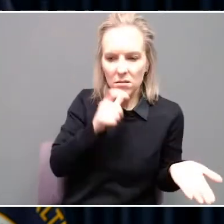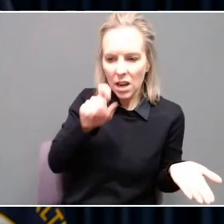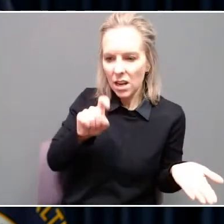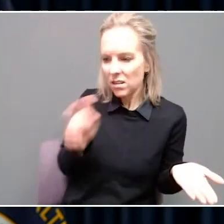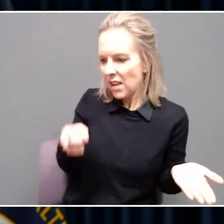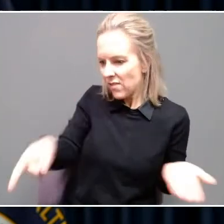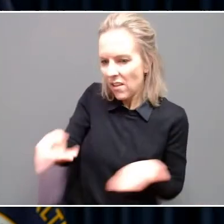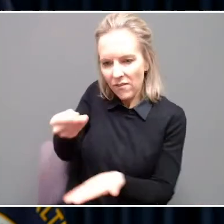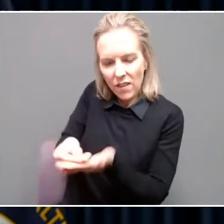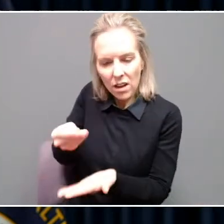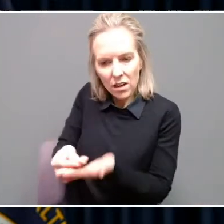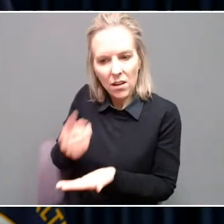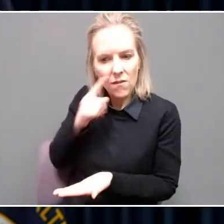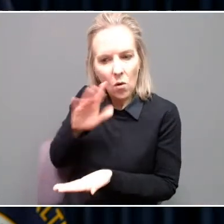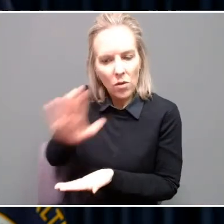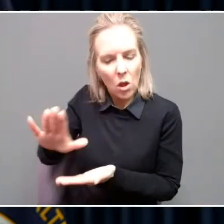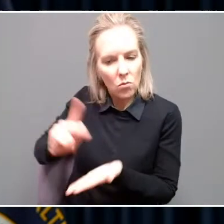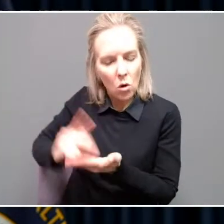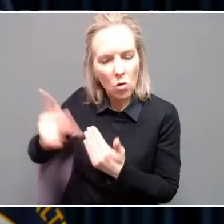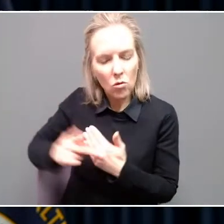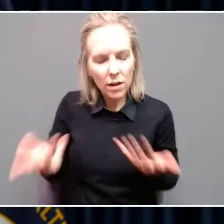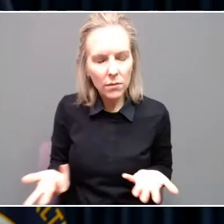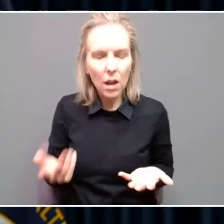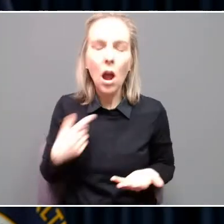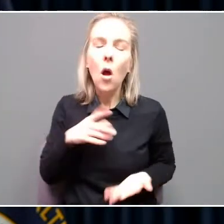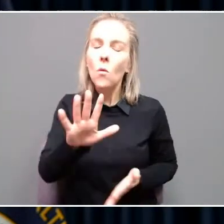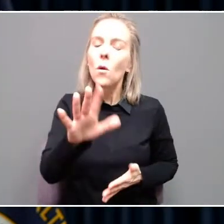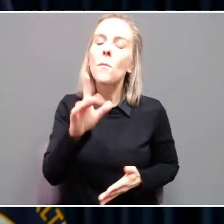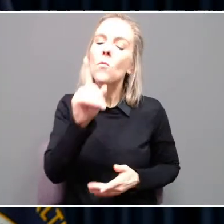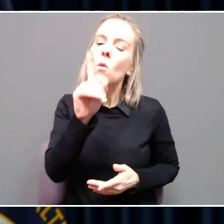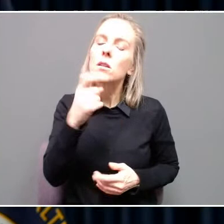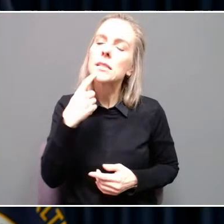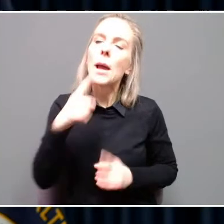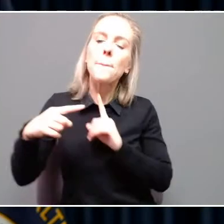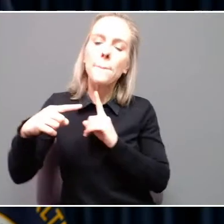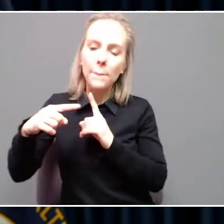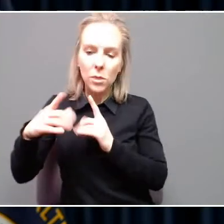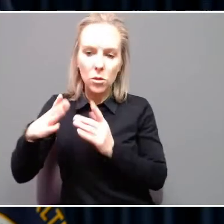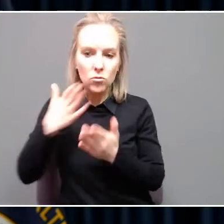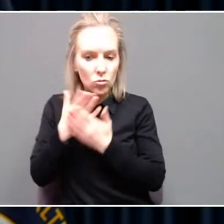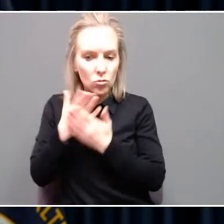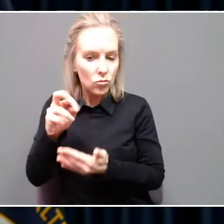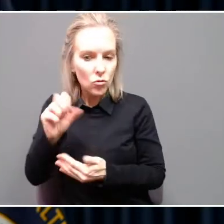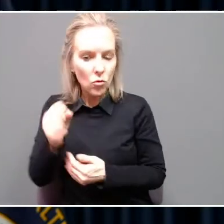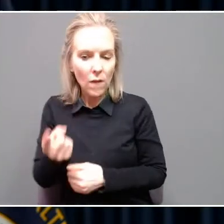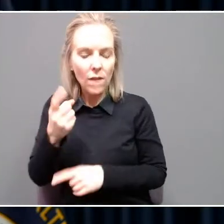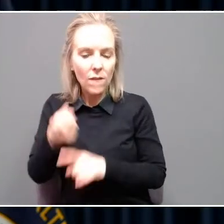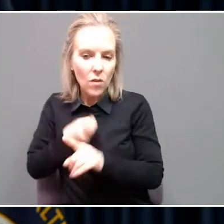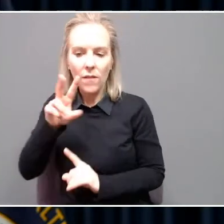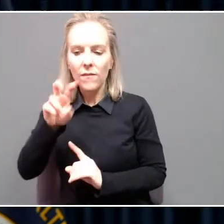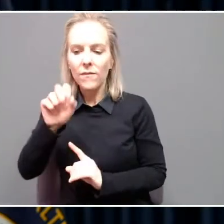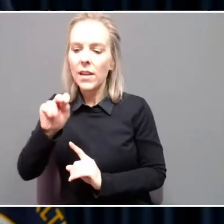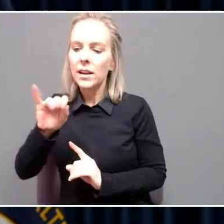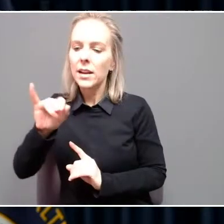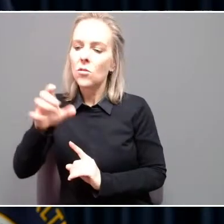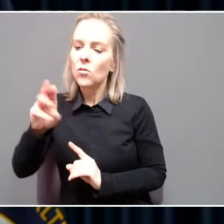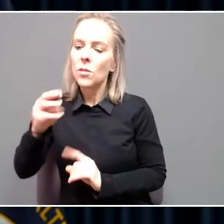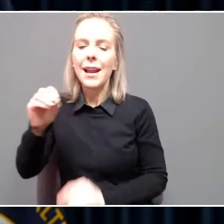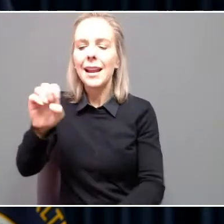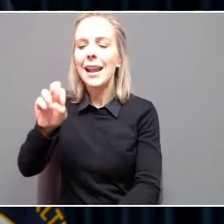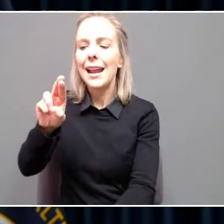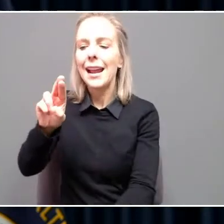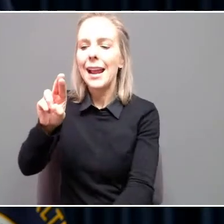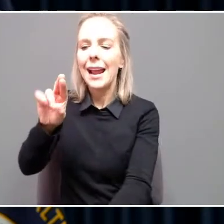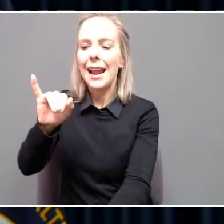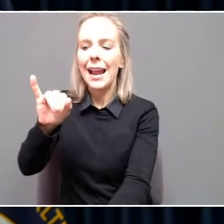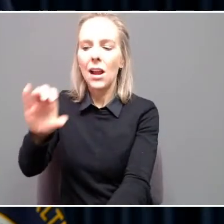something positive. I have heard from both Van Ingram and Eric Friedlander that the